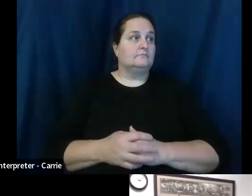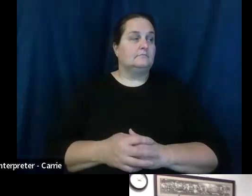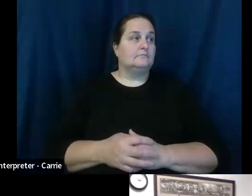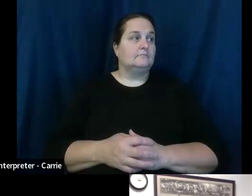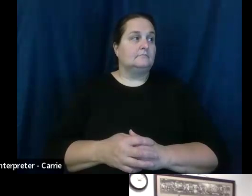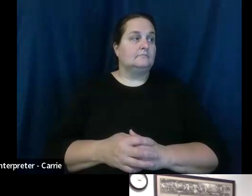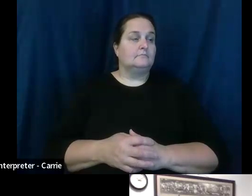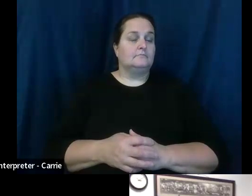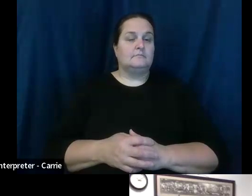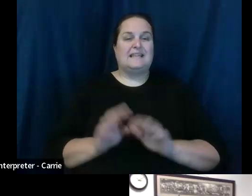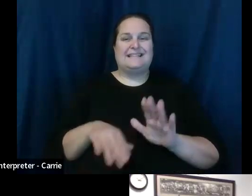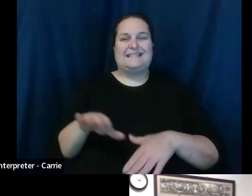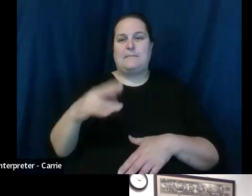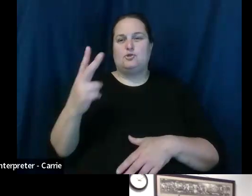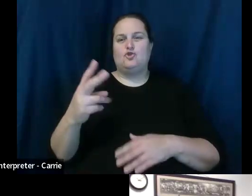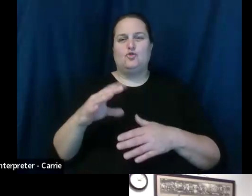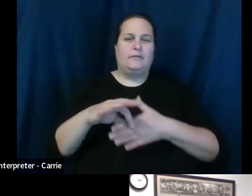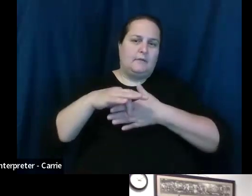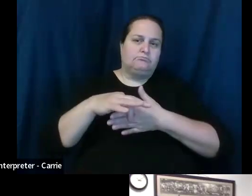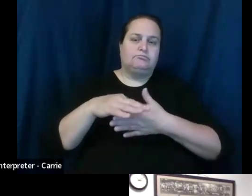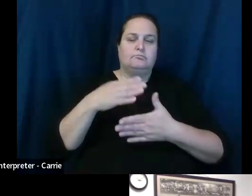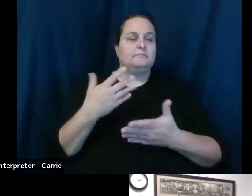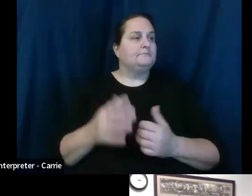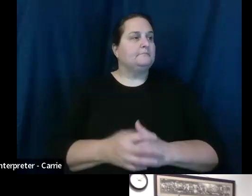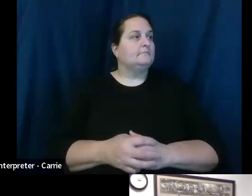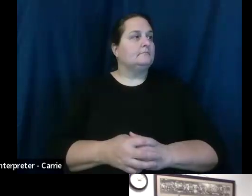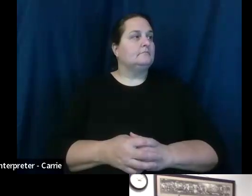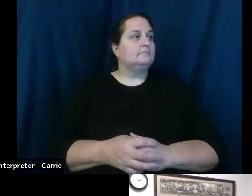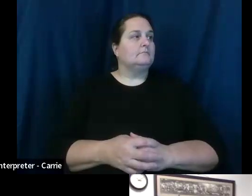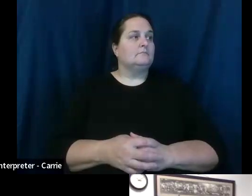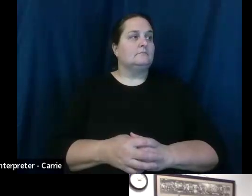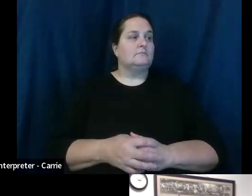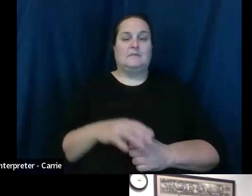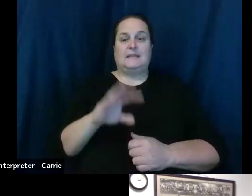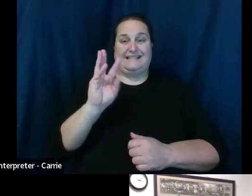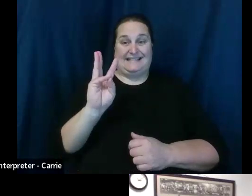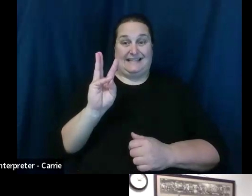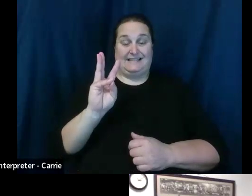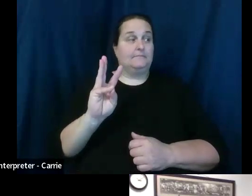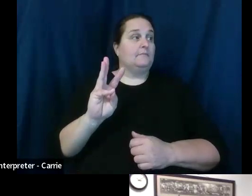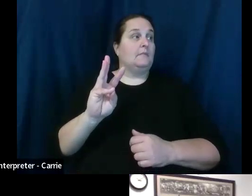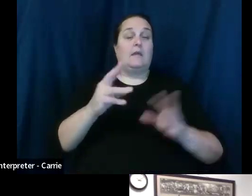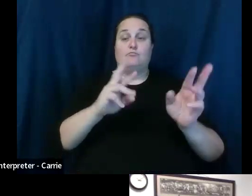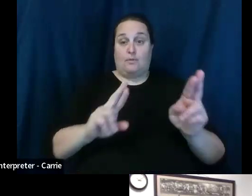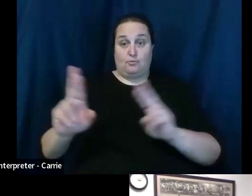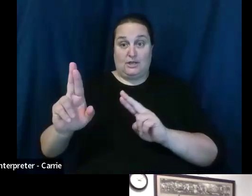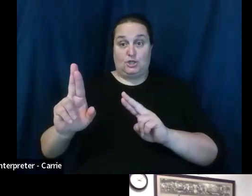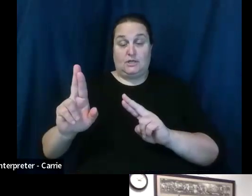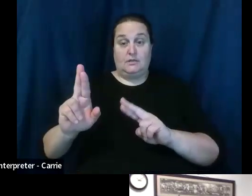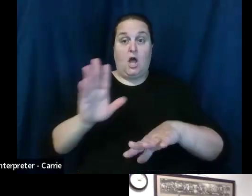2. So you'll see that there are 6 tasks. We have preparation, alert and warning,